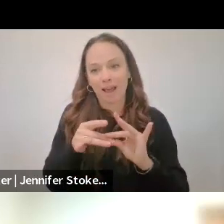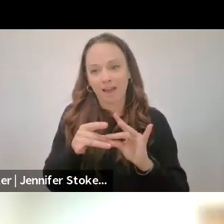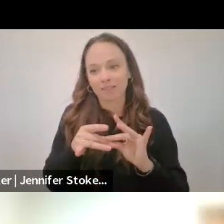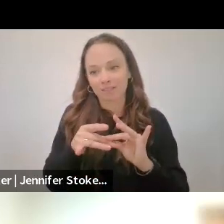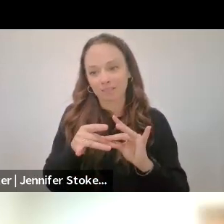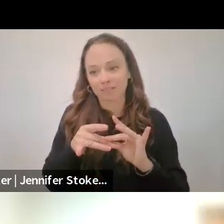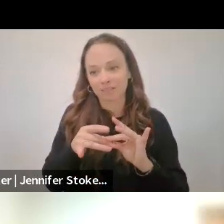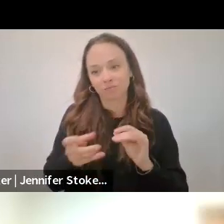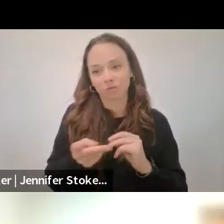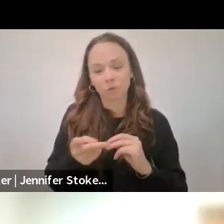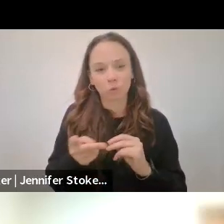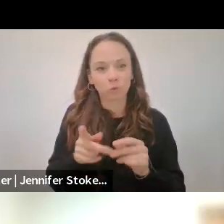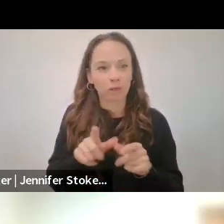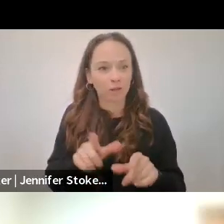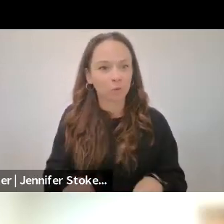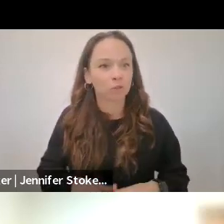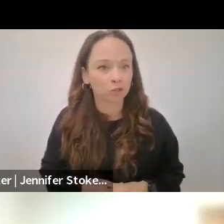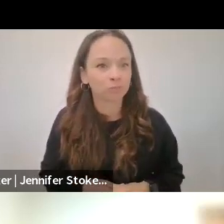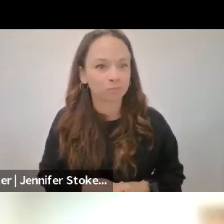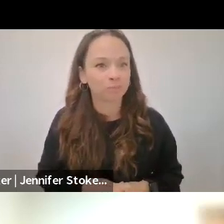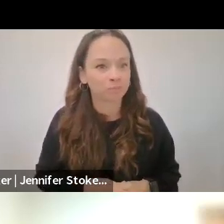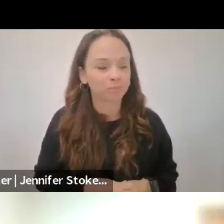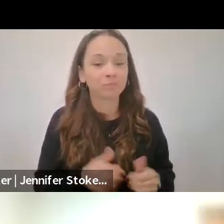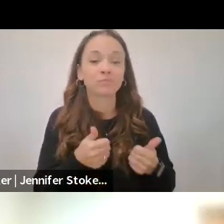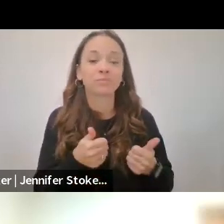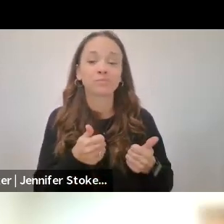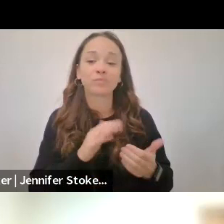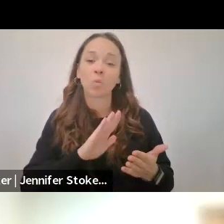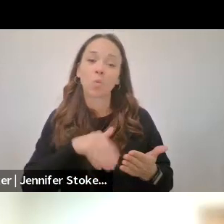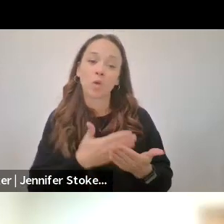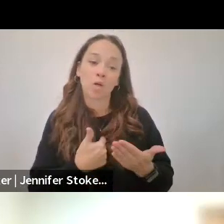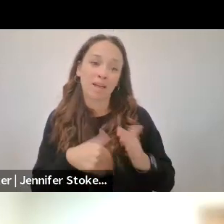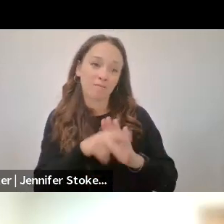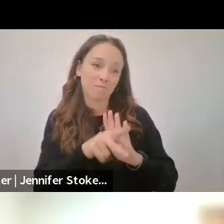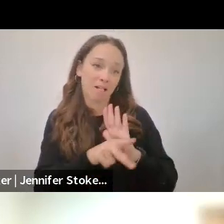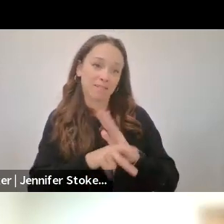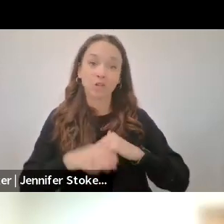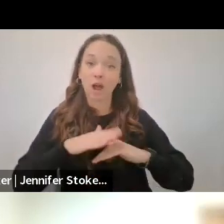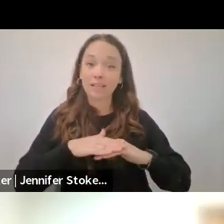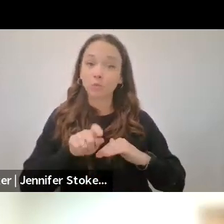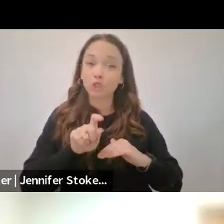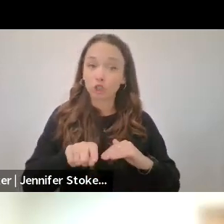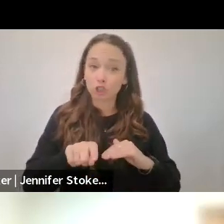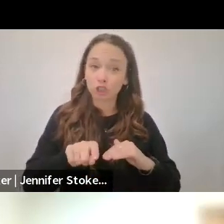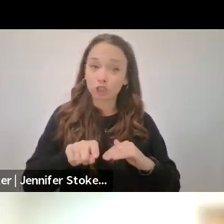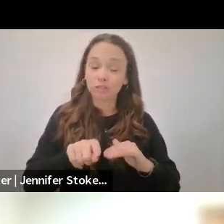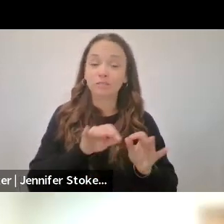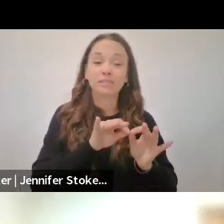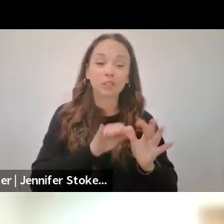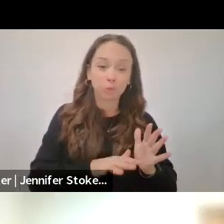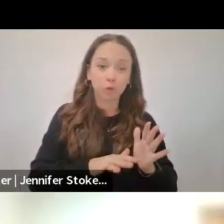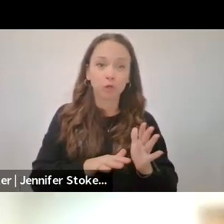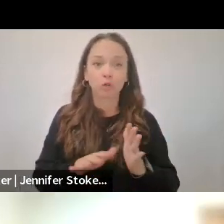barrier. Great, thank you. Now we all have policies, or at least we all should have interpreter and